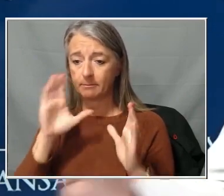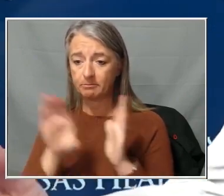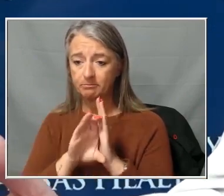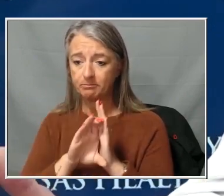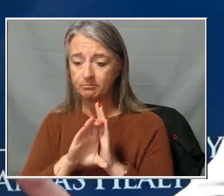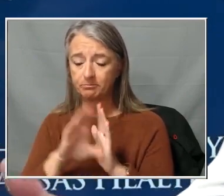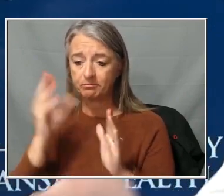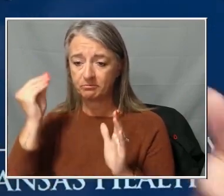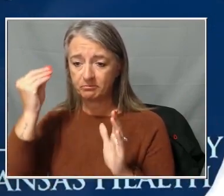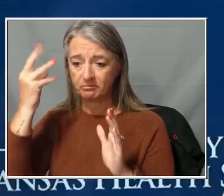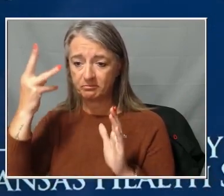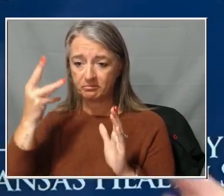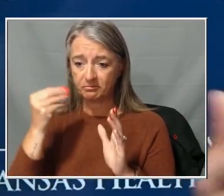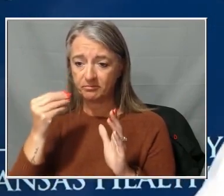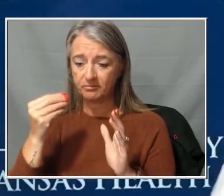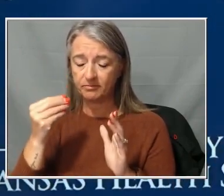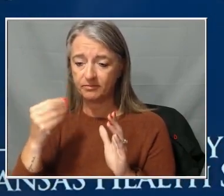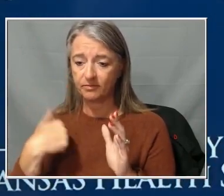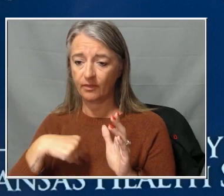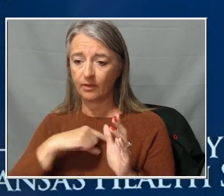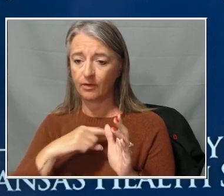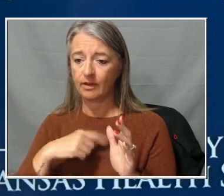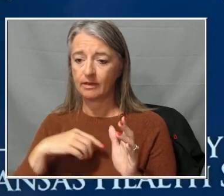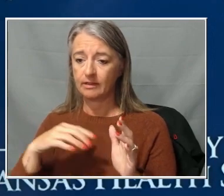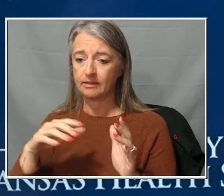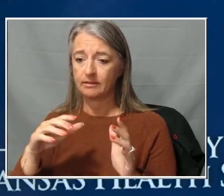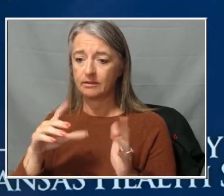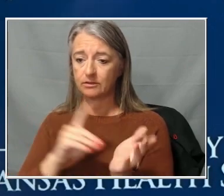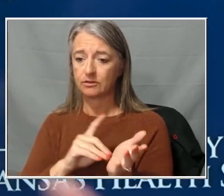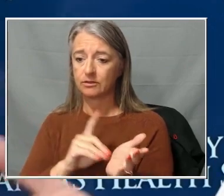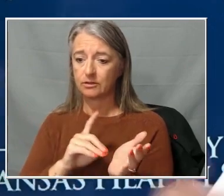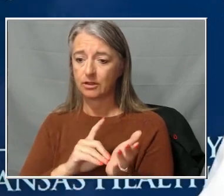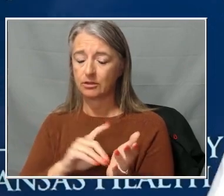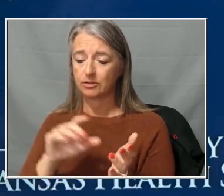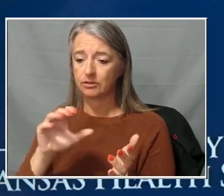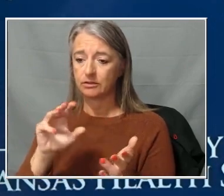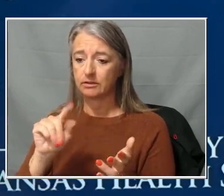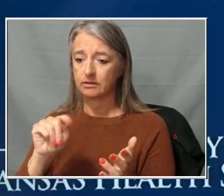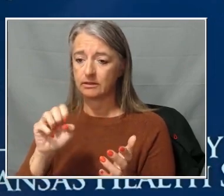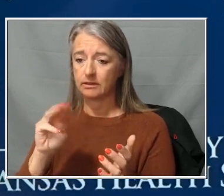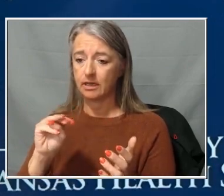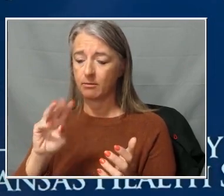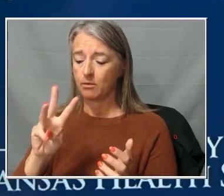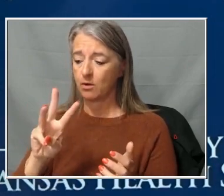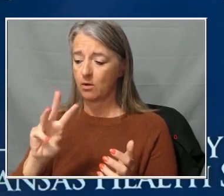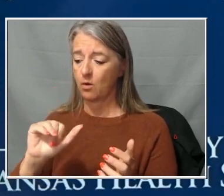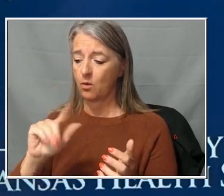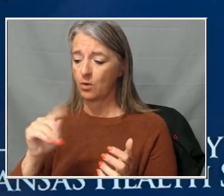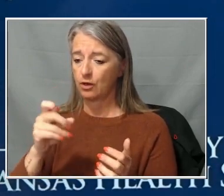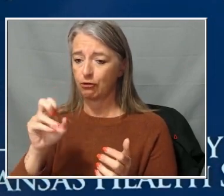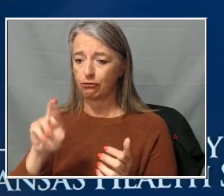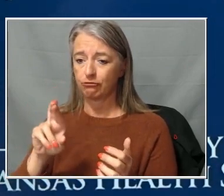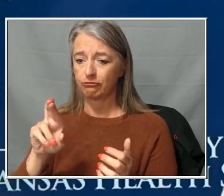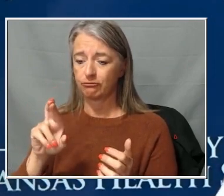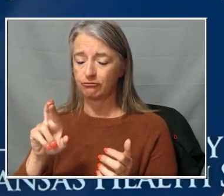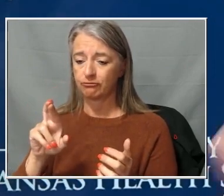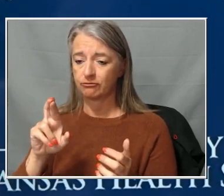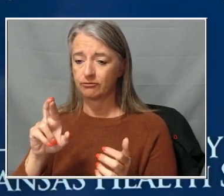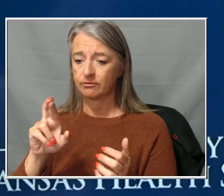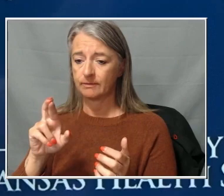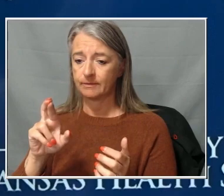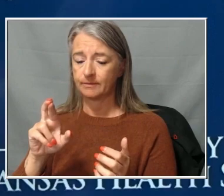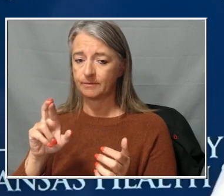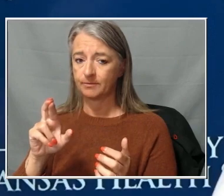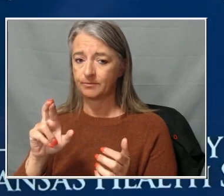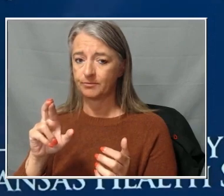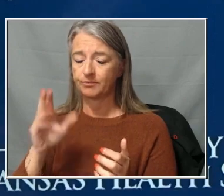right down the hallway from me, we happen to have a neuro-ophthalmologist, Dr. WhiTAKER, who Amanda knows as well. And so I